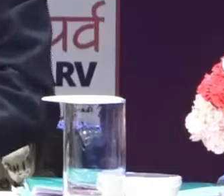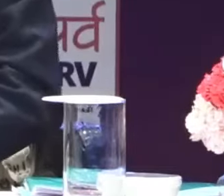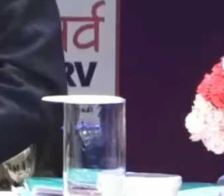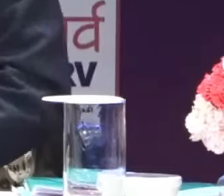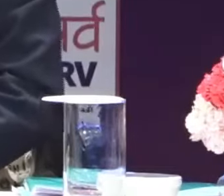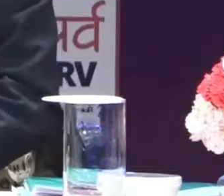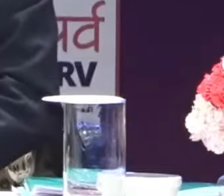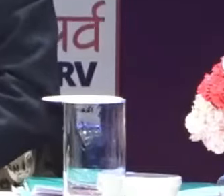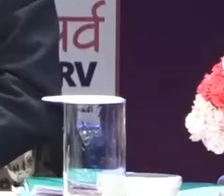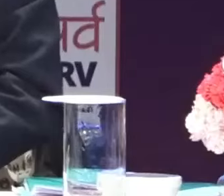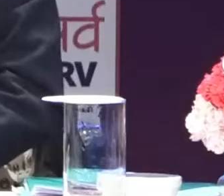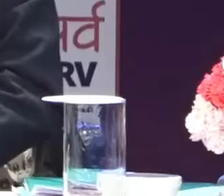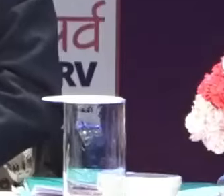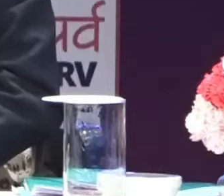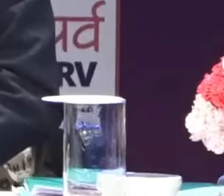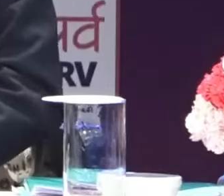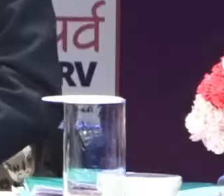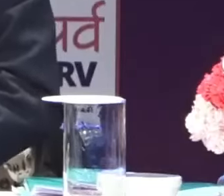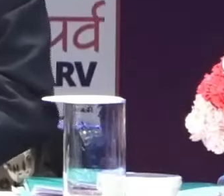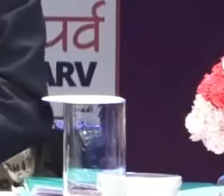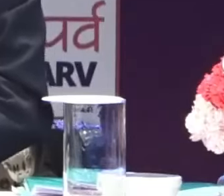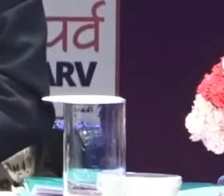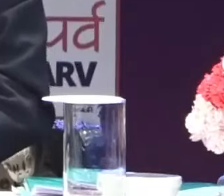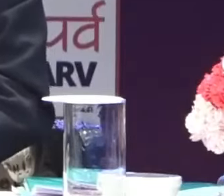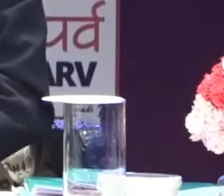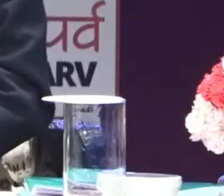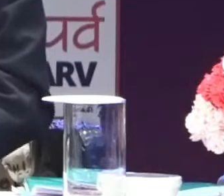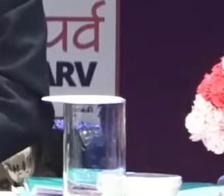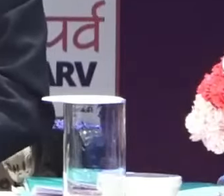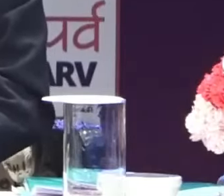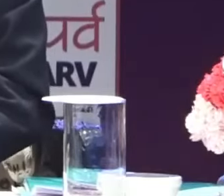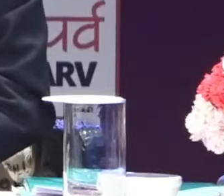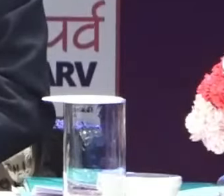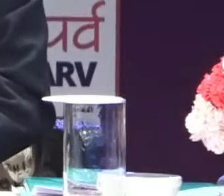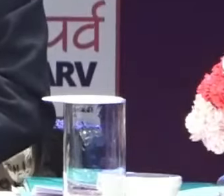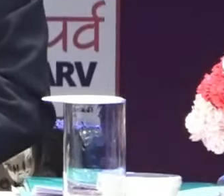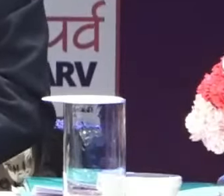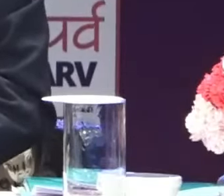incredible story of the general elections, and we'll also try and answer